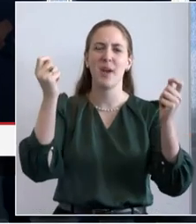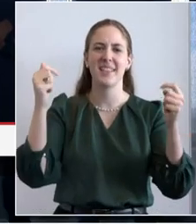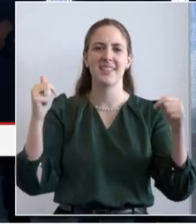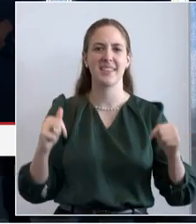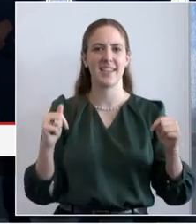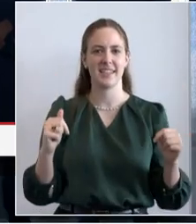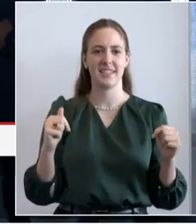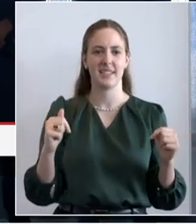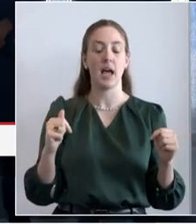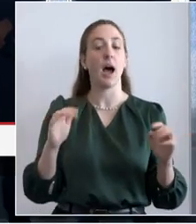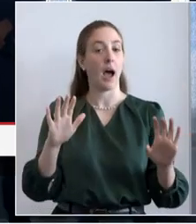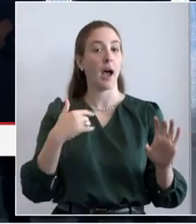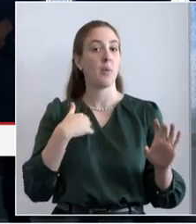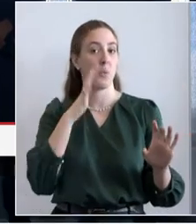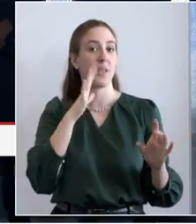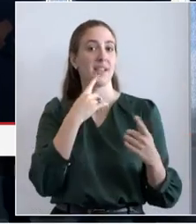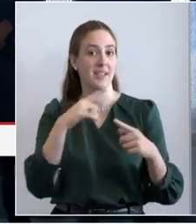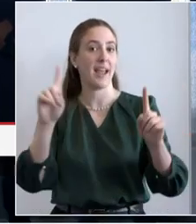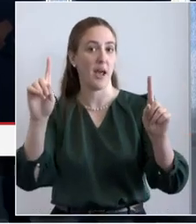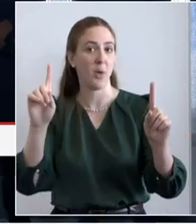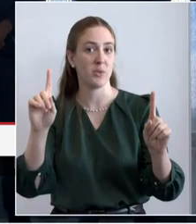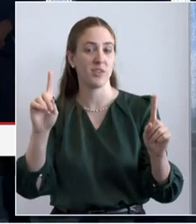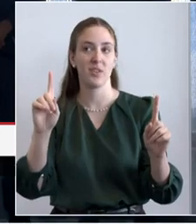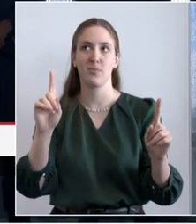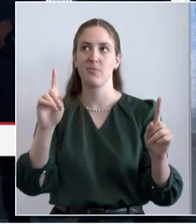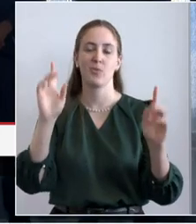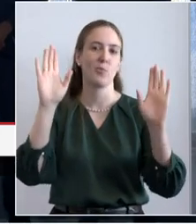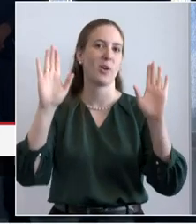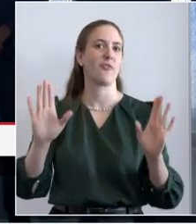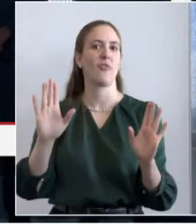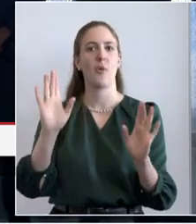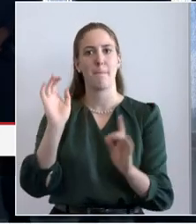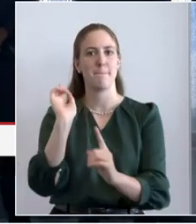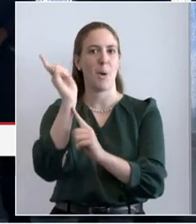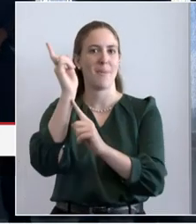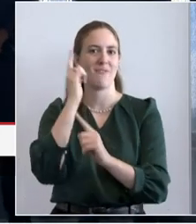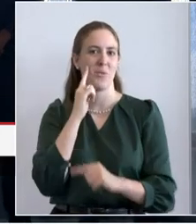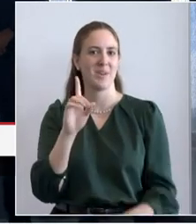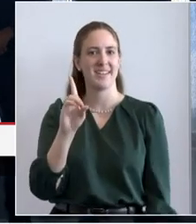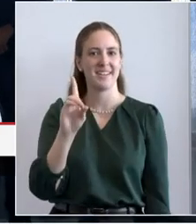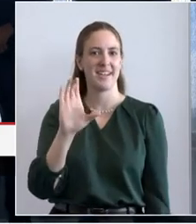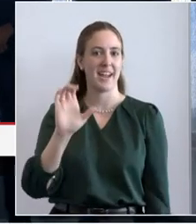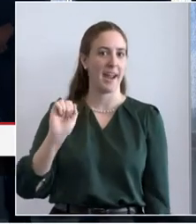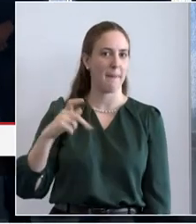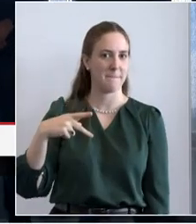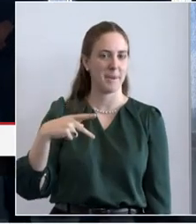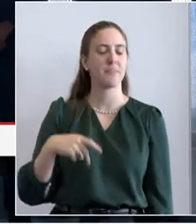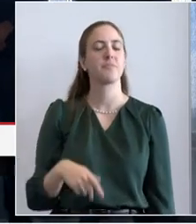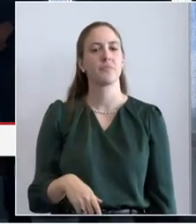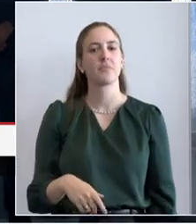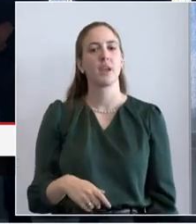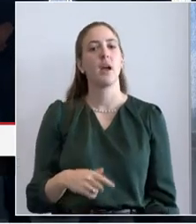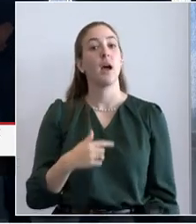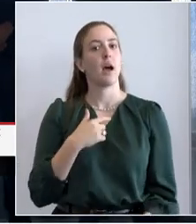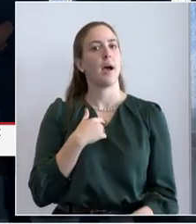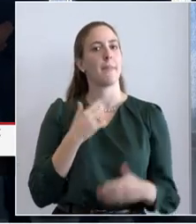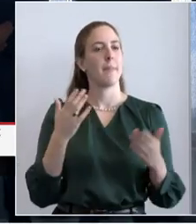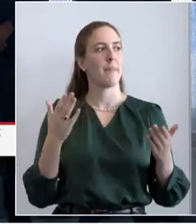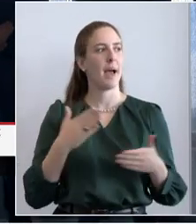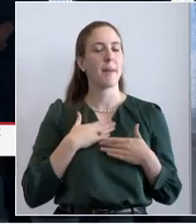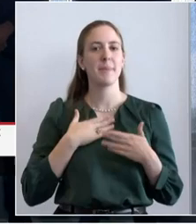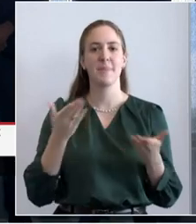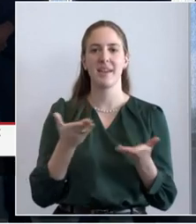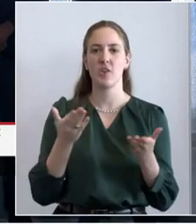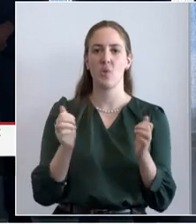and that I will announce, wonderful milestone for DCAP. I'm also happy to be here with